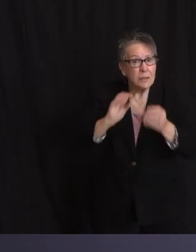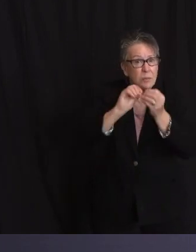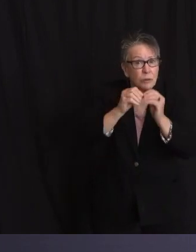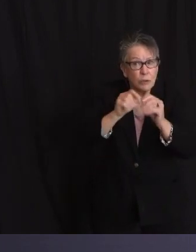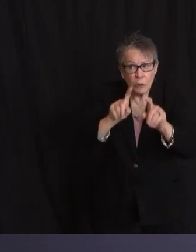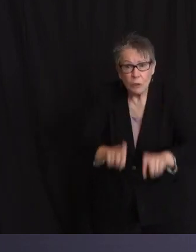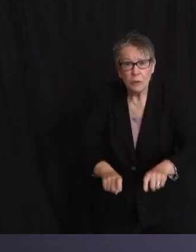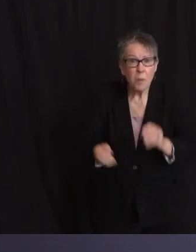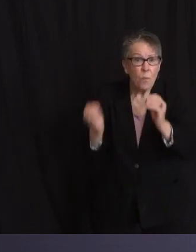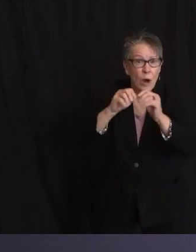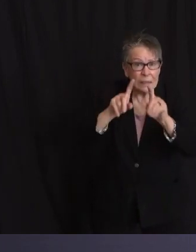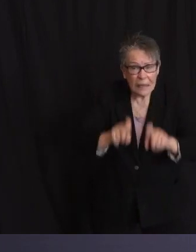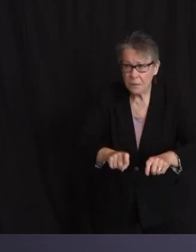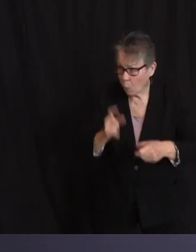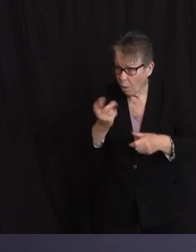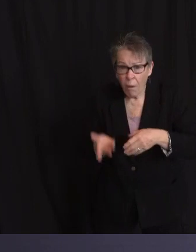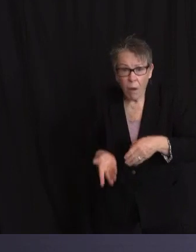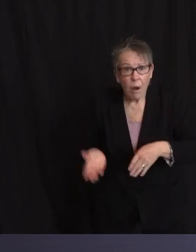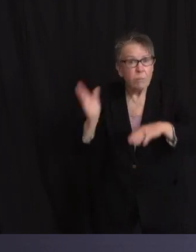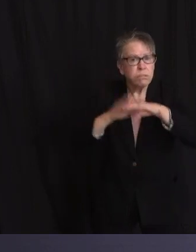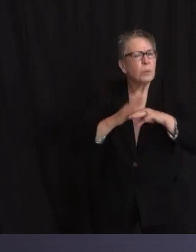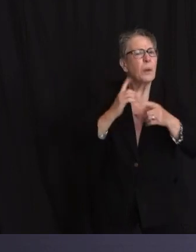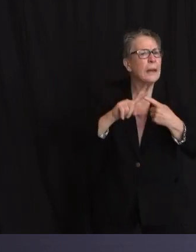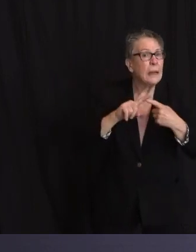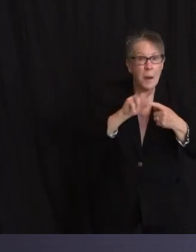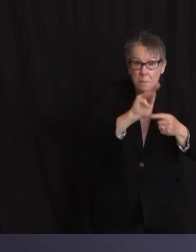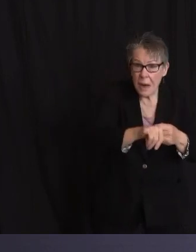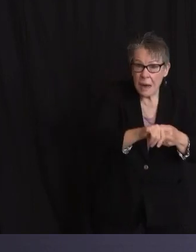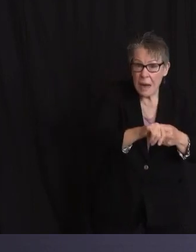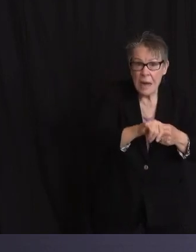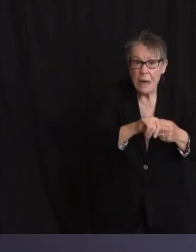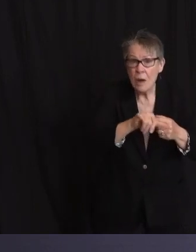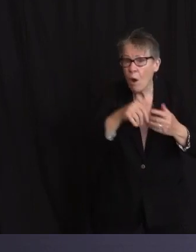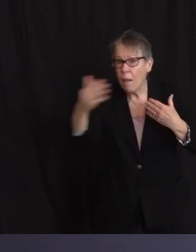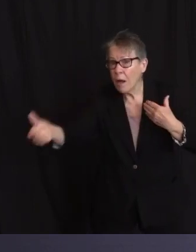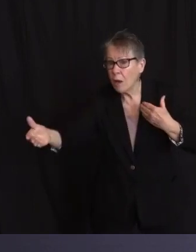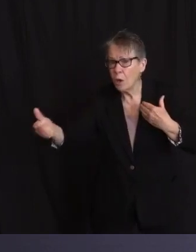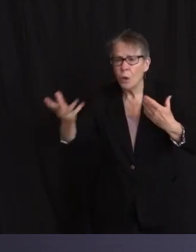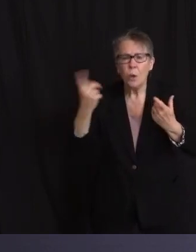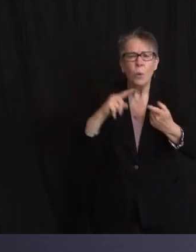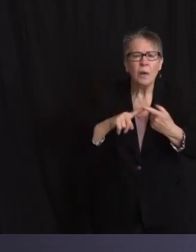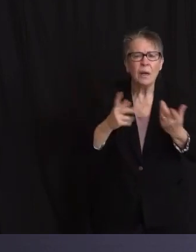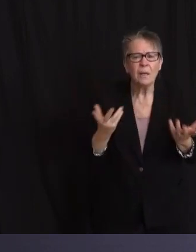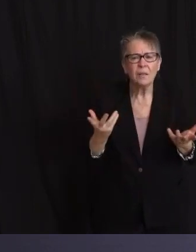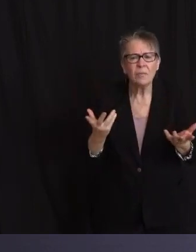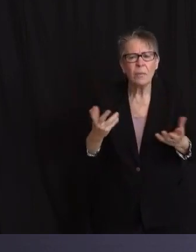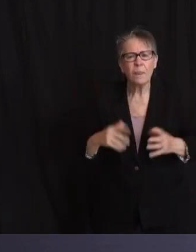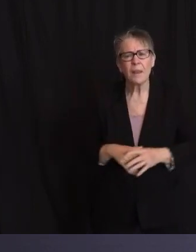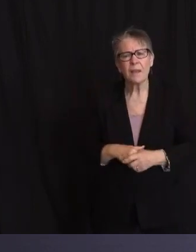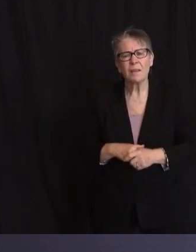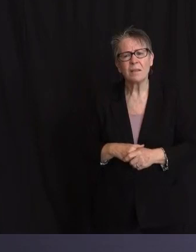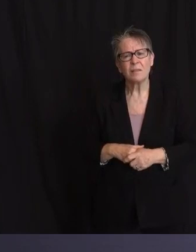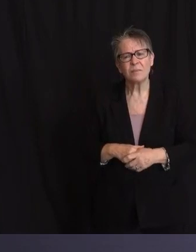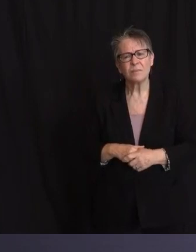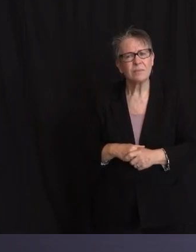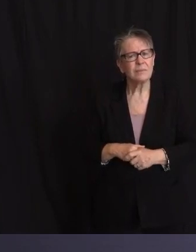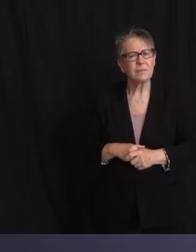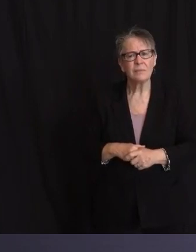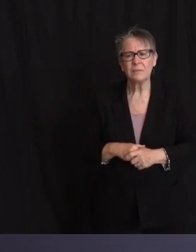It's going to have to be, I'll answer it myself, it's going to have to be before we, with any confidence, open things up, which